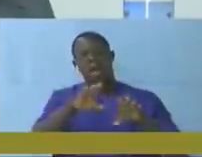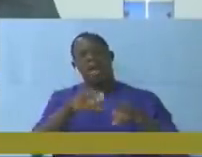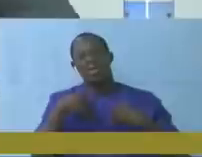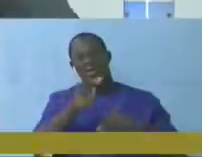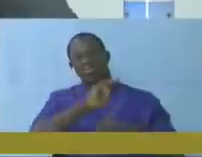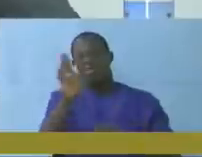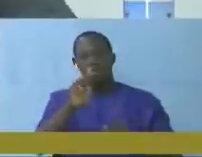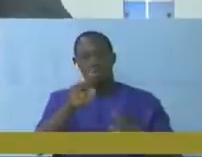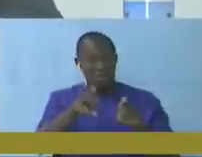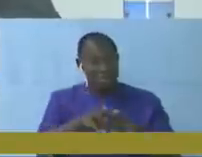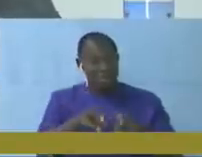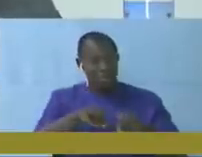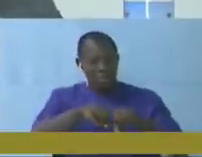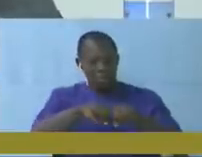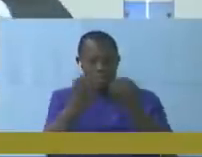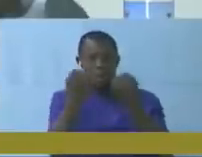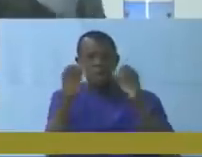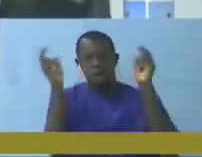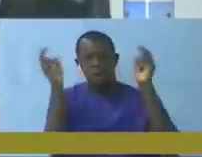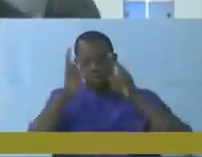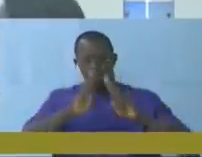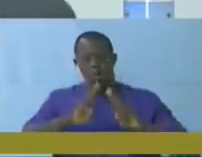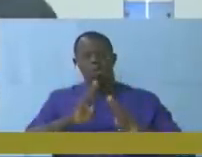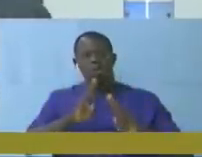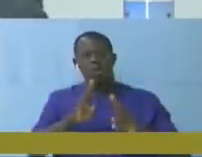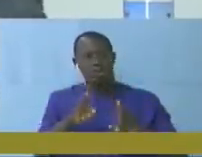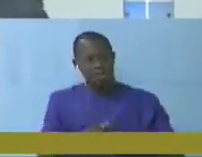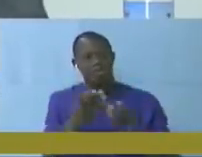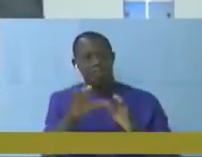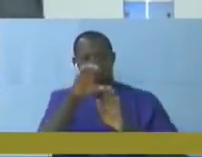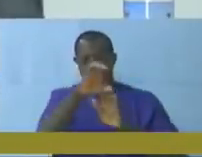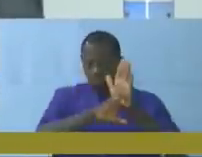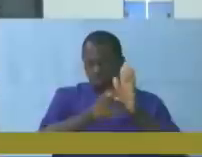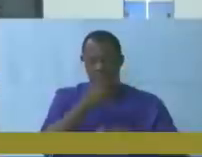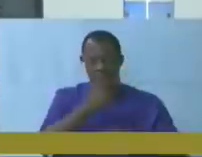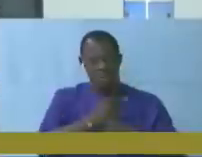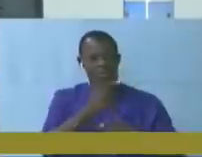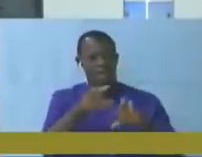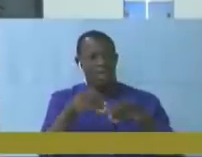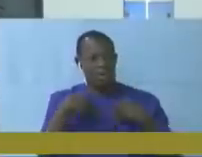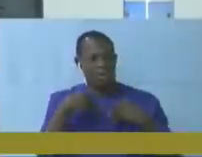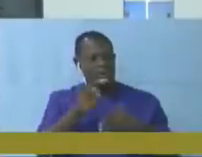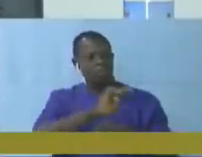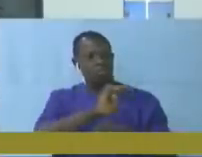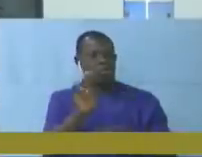testimony. And before we start with your testimony, Mr. Sowe,